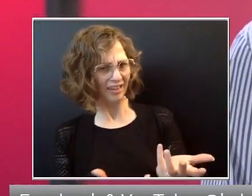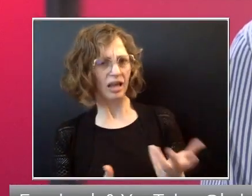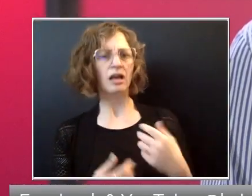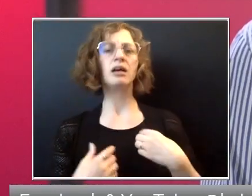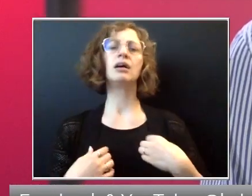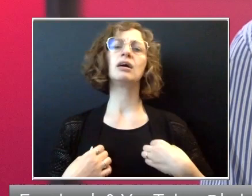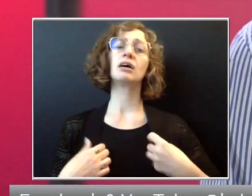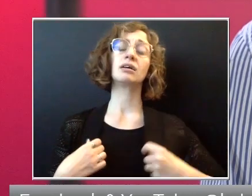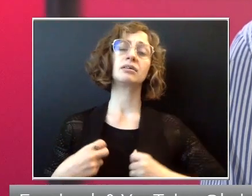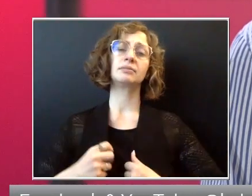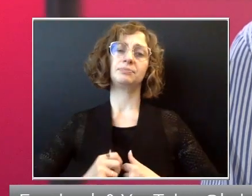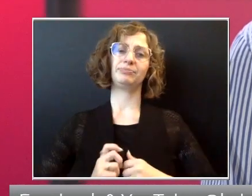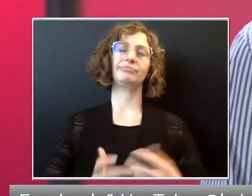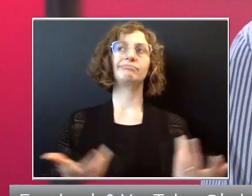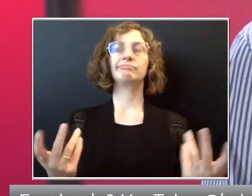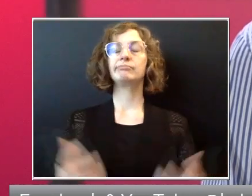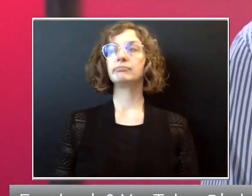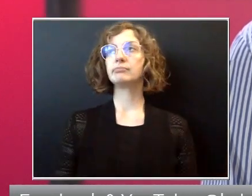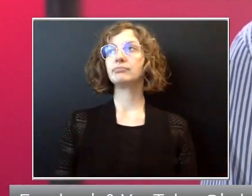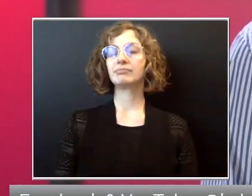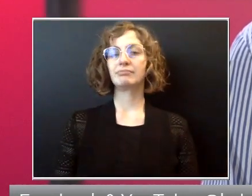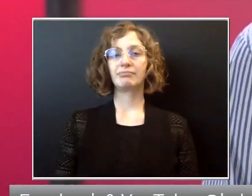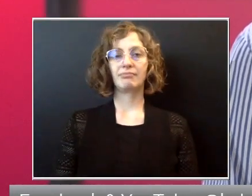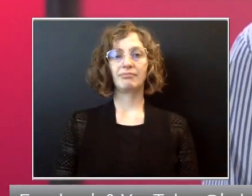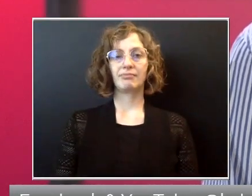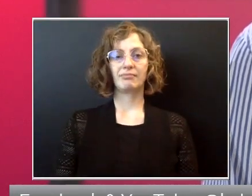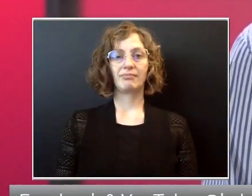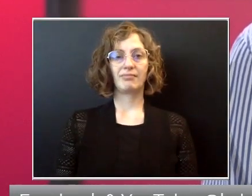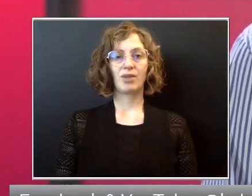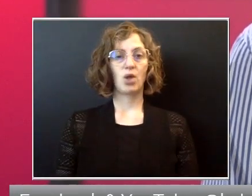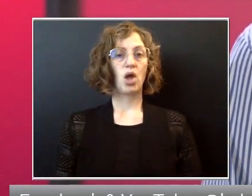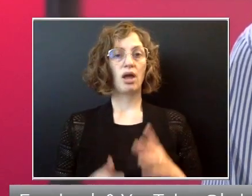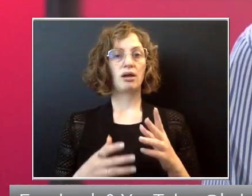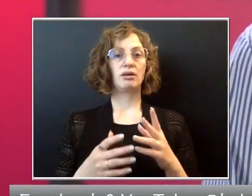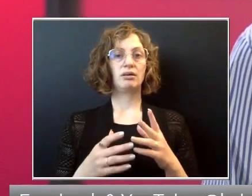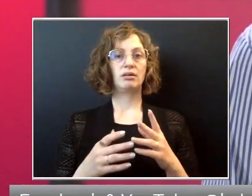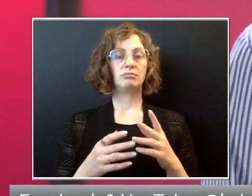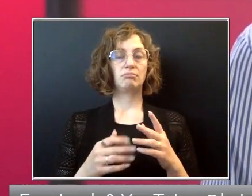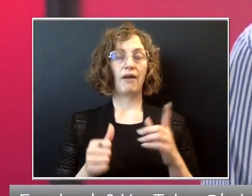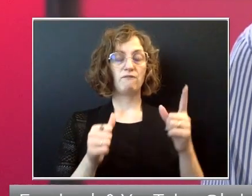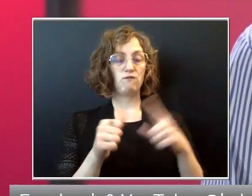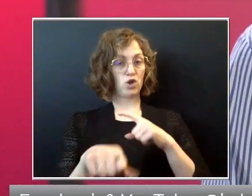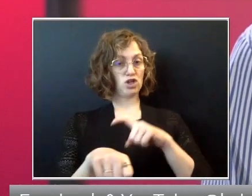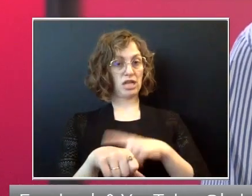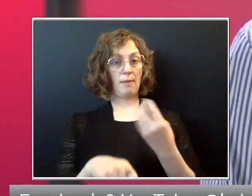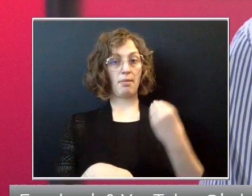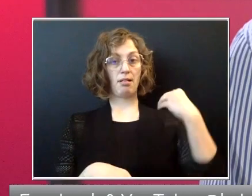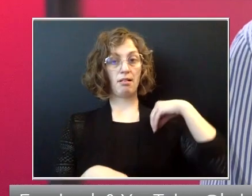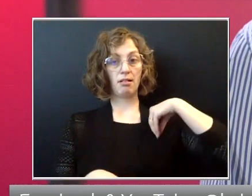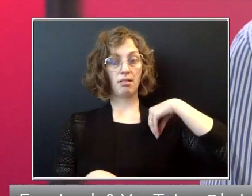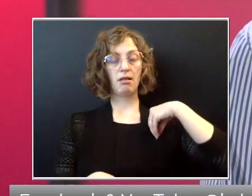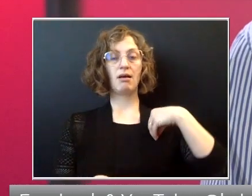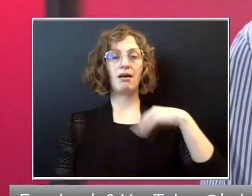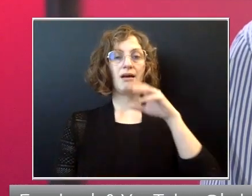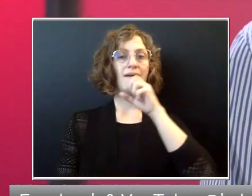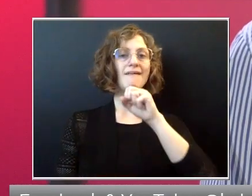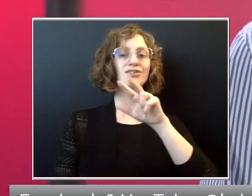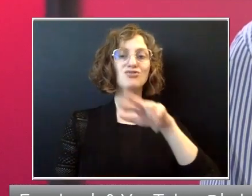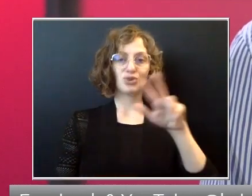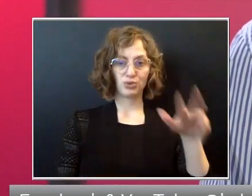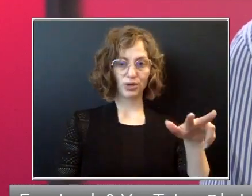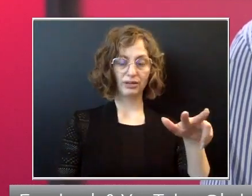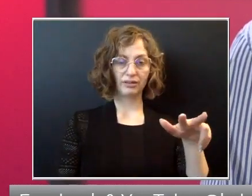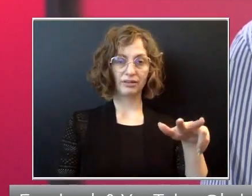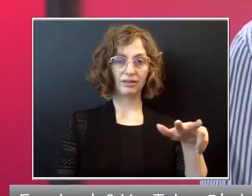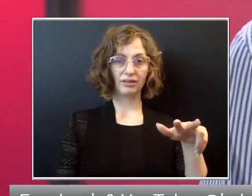you basically, originally when I had my first implant at age 33, and the battery life